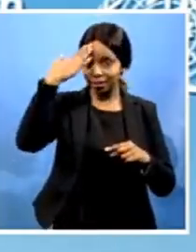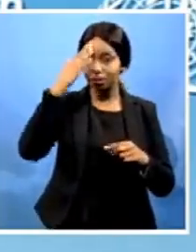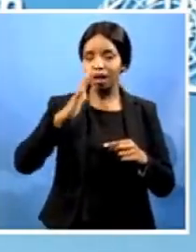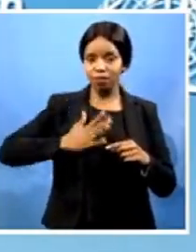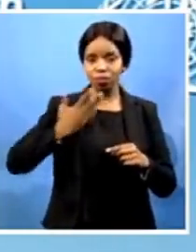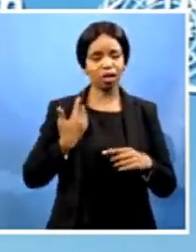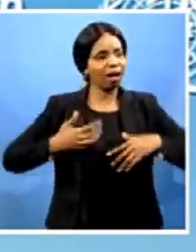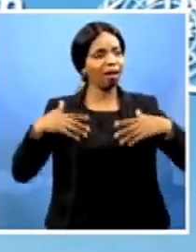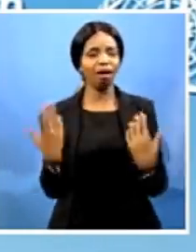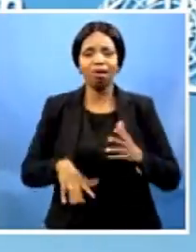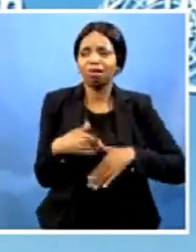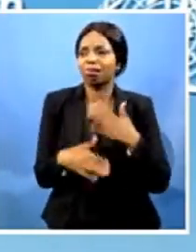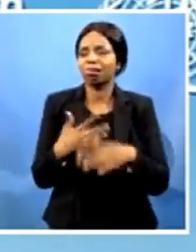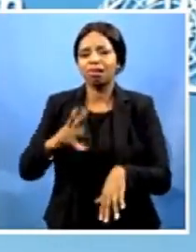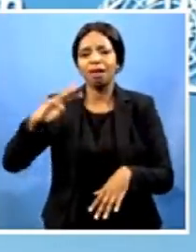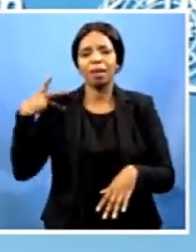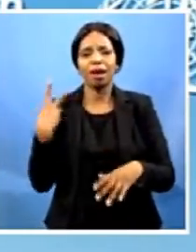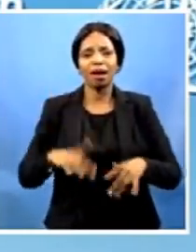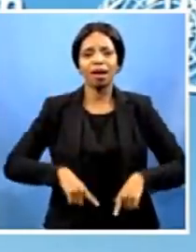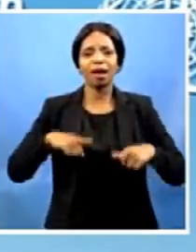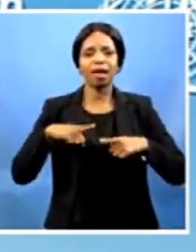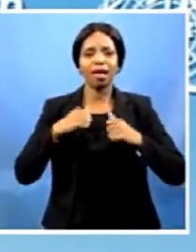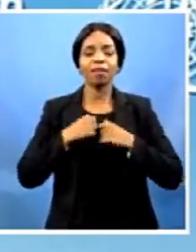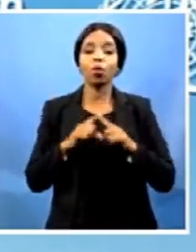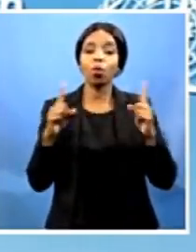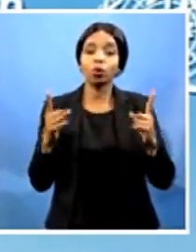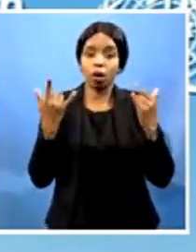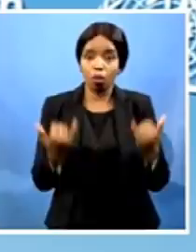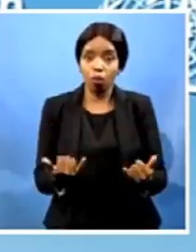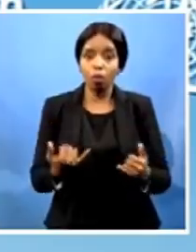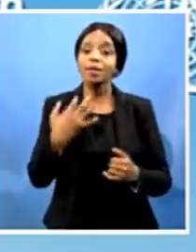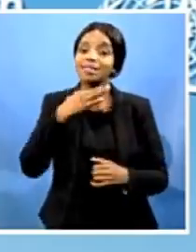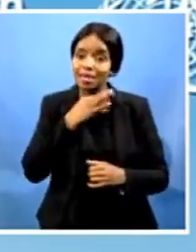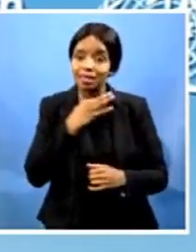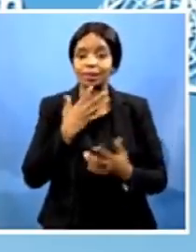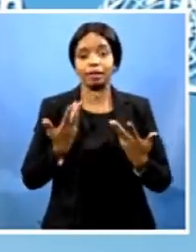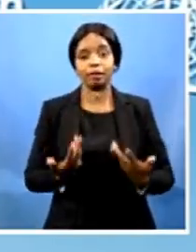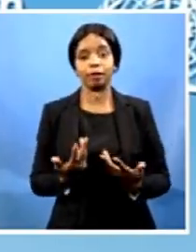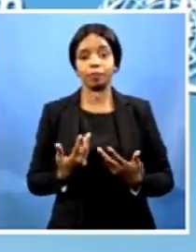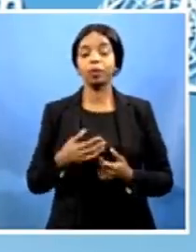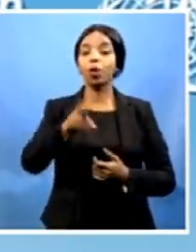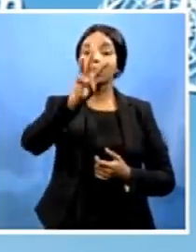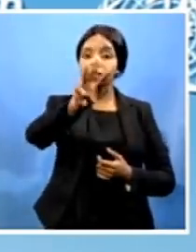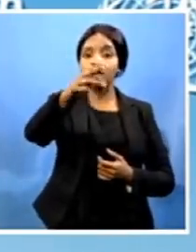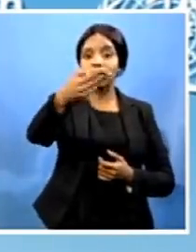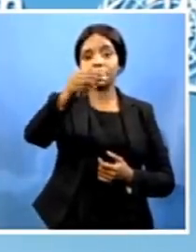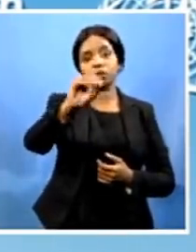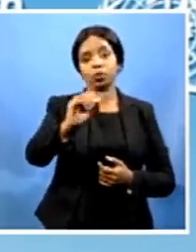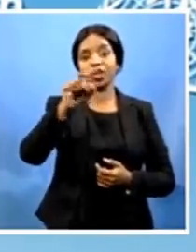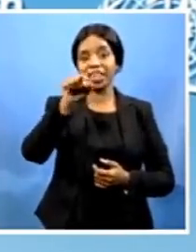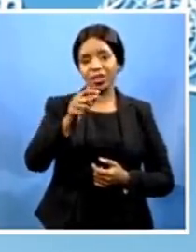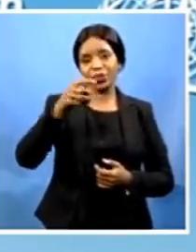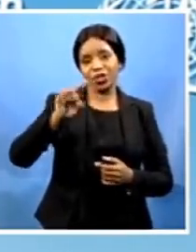stake. That's what WHO wants to. And that's what we're working for all